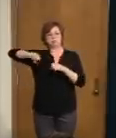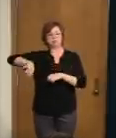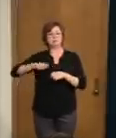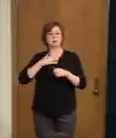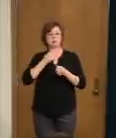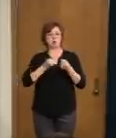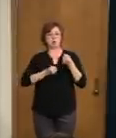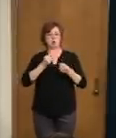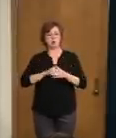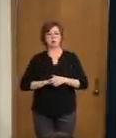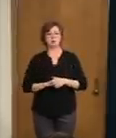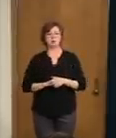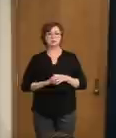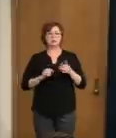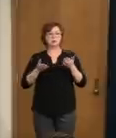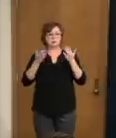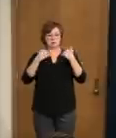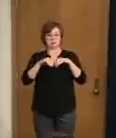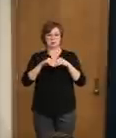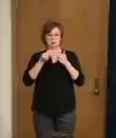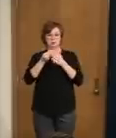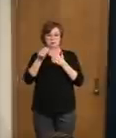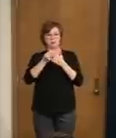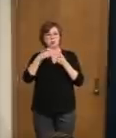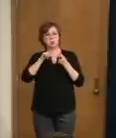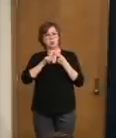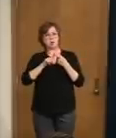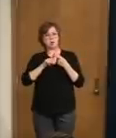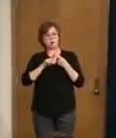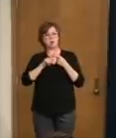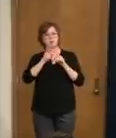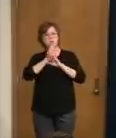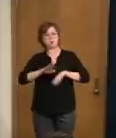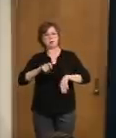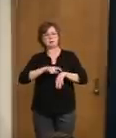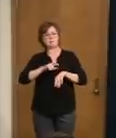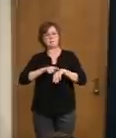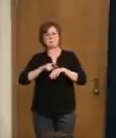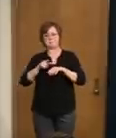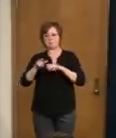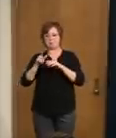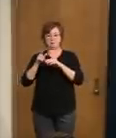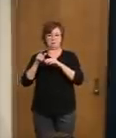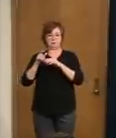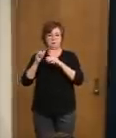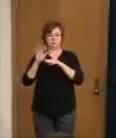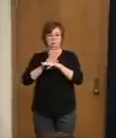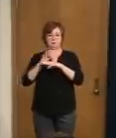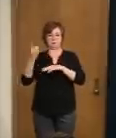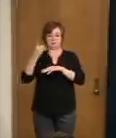reduce, the traffic and the crowding in public places.